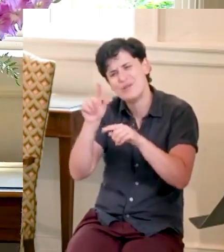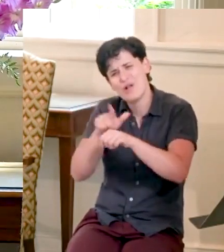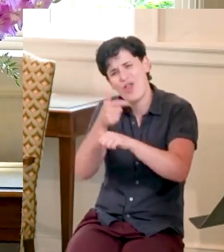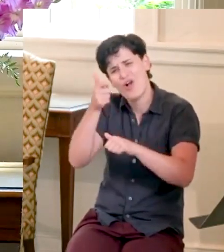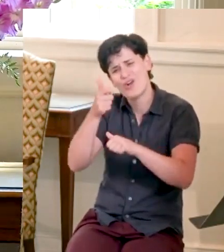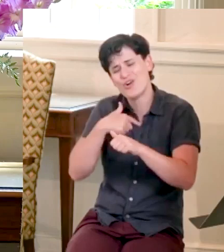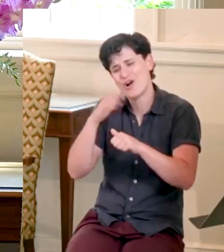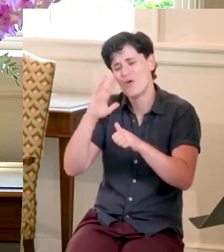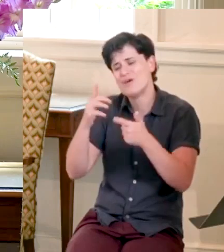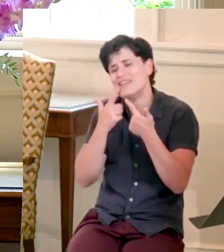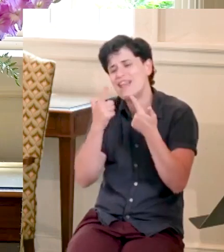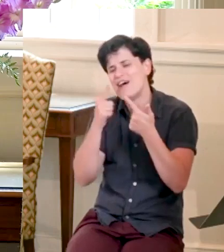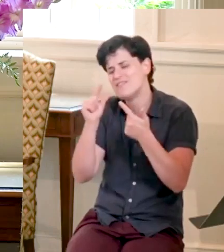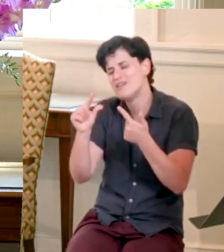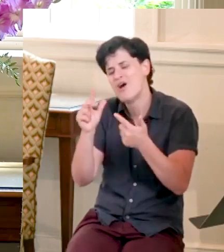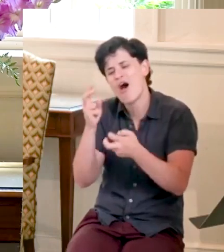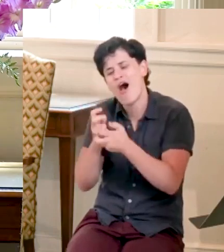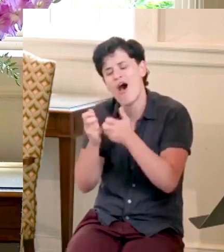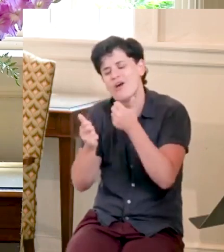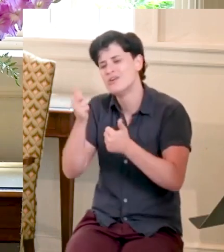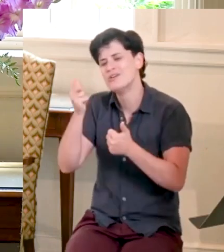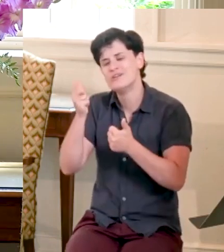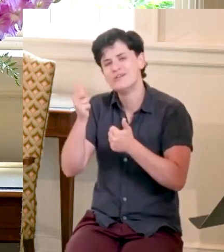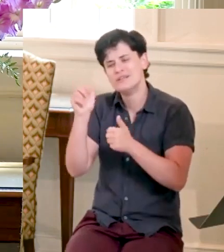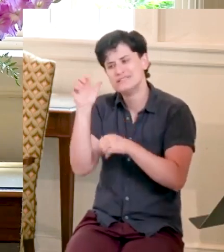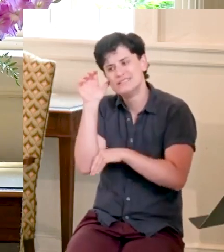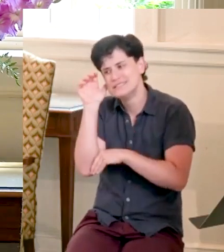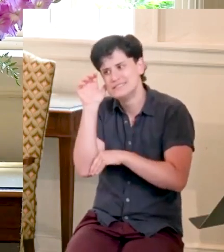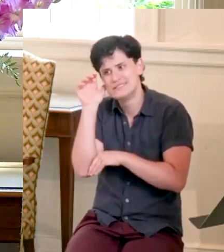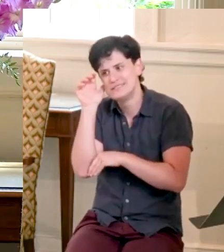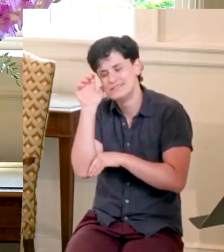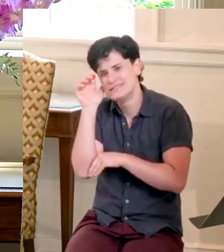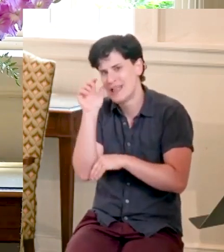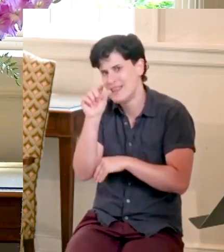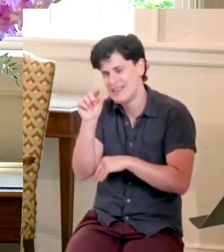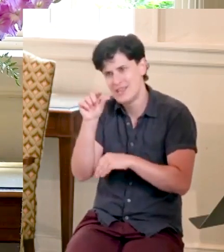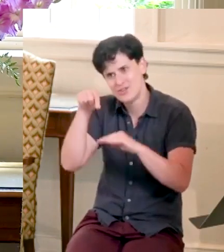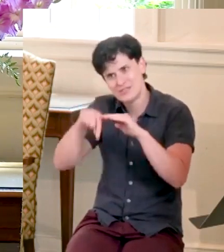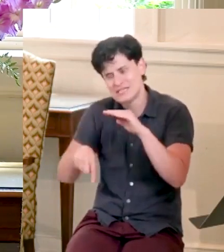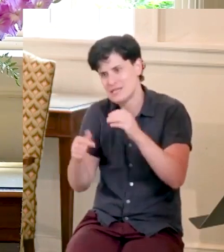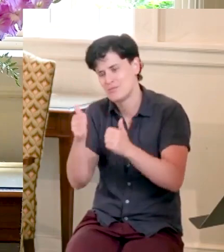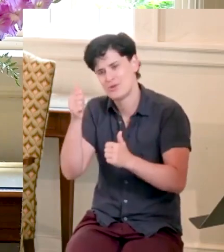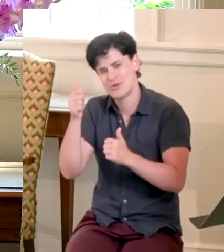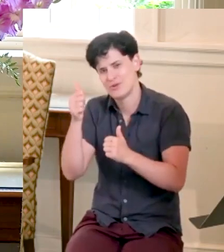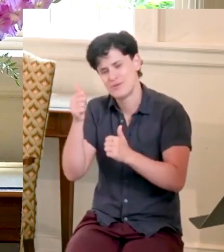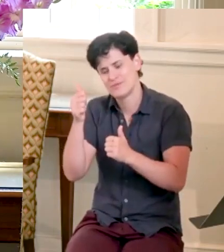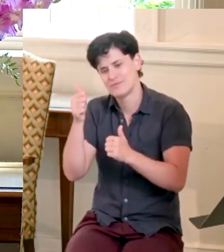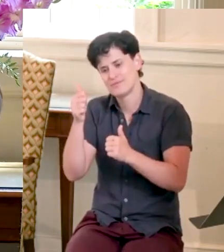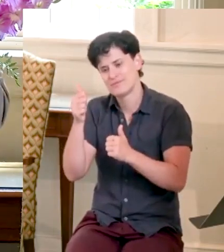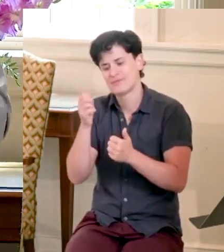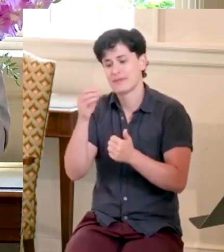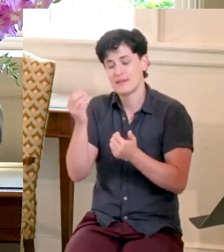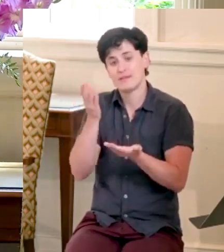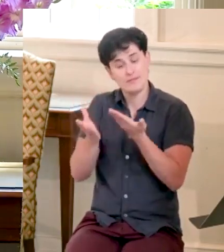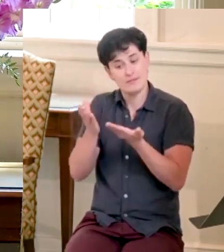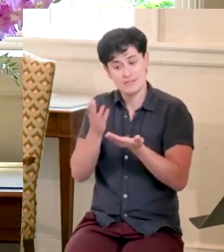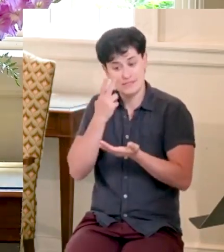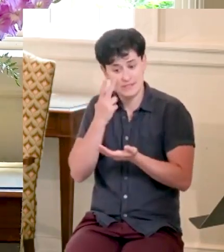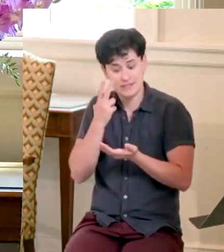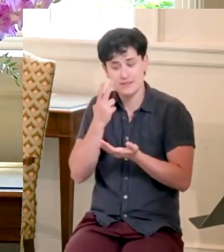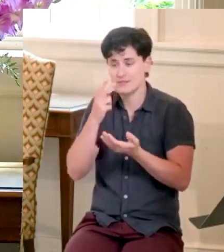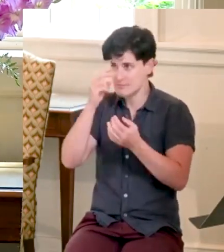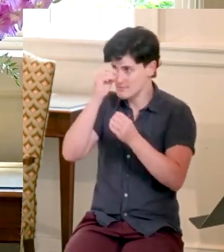Laugh a little harder. Listen a little deeper. And be able to say